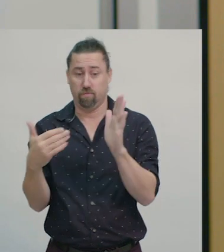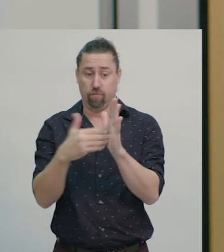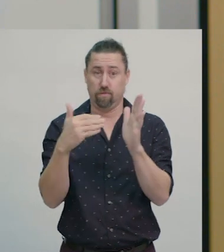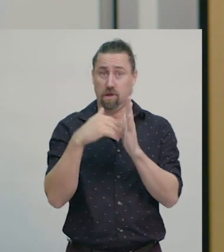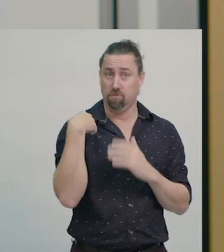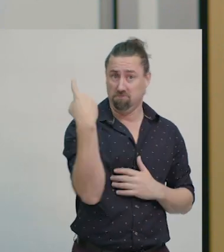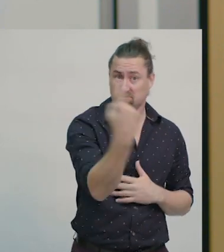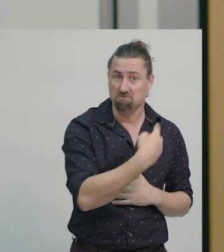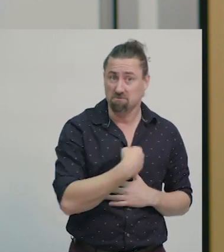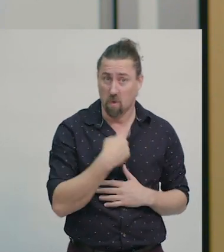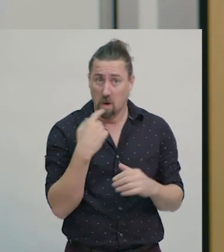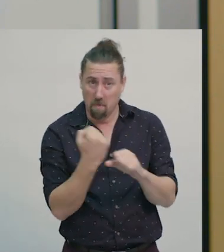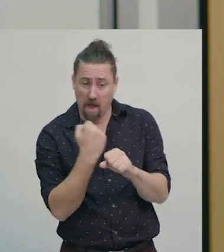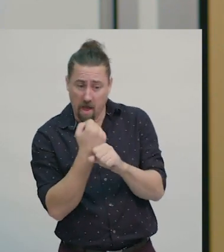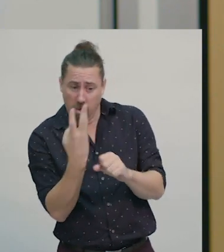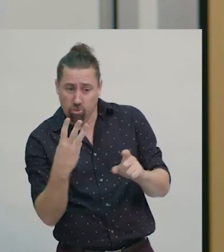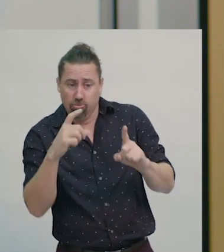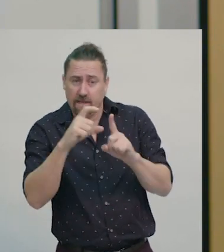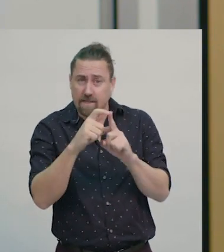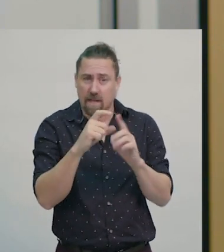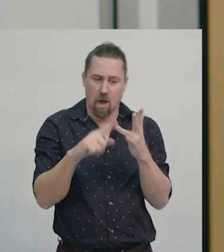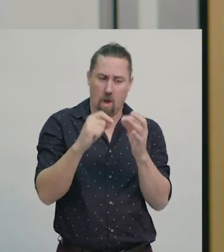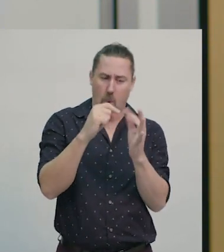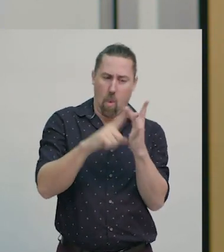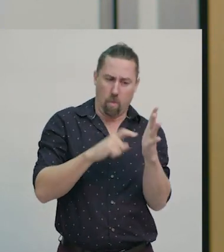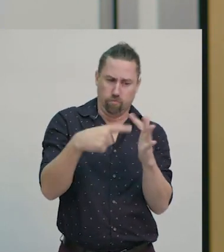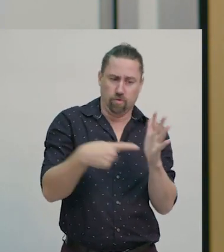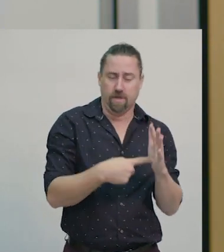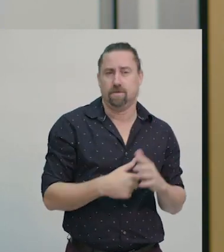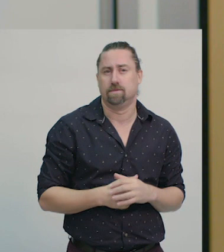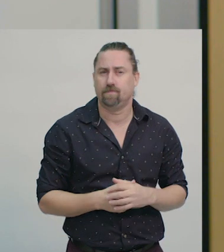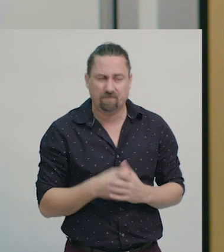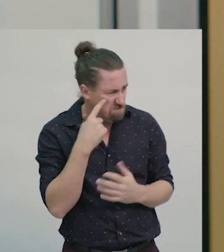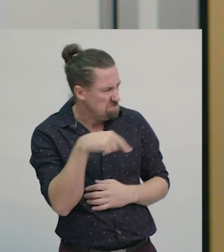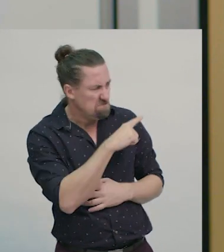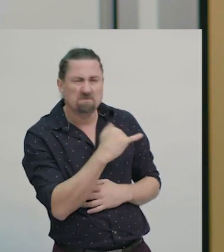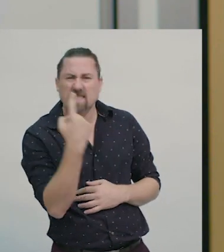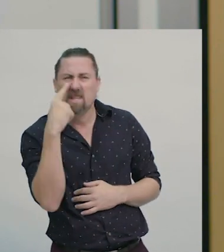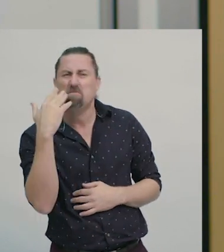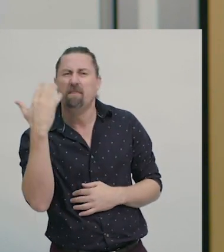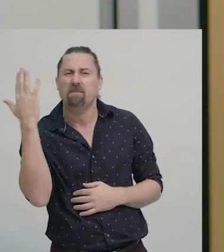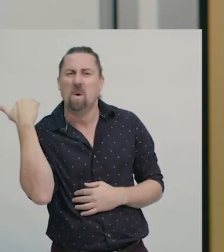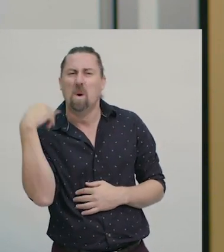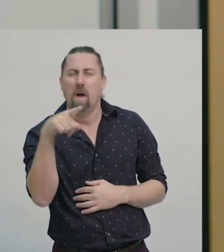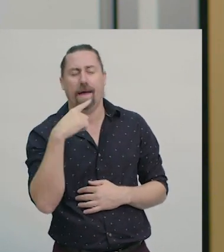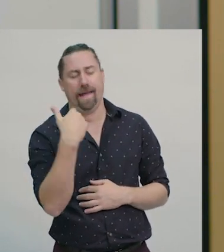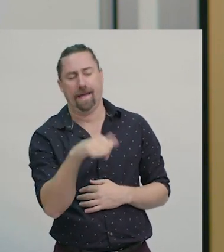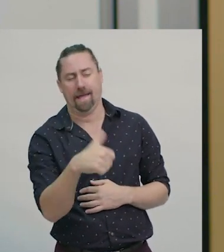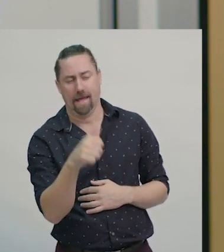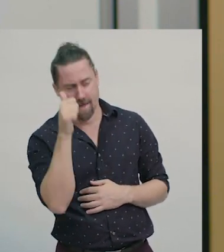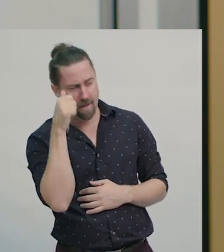draw representations of 3D objects. Here are a few 3D objects that you will be familiar